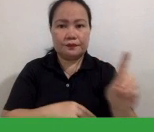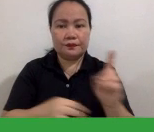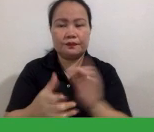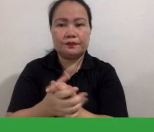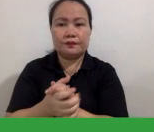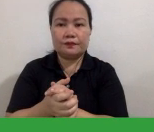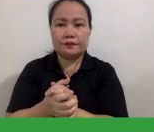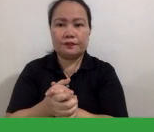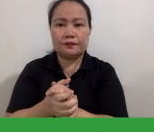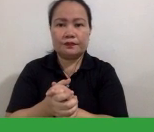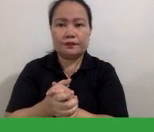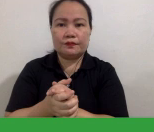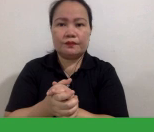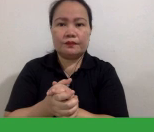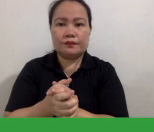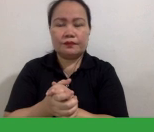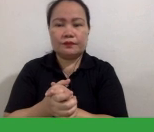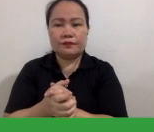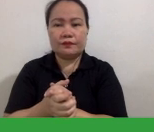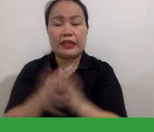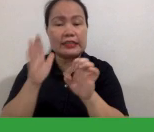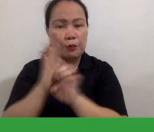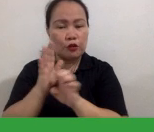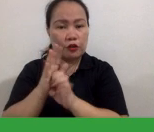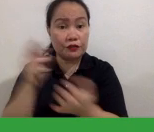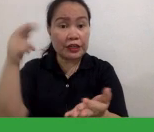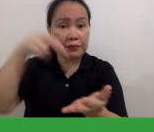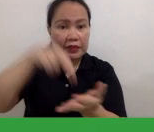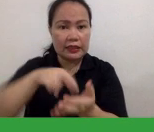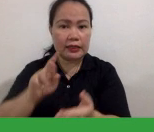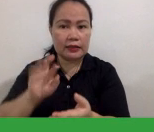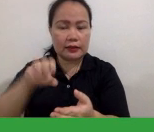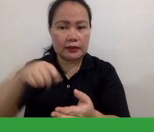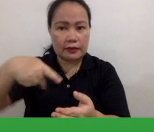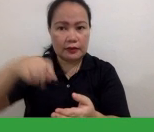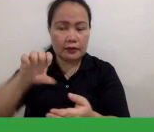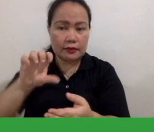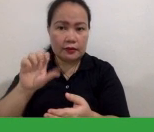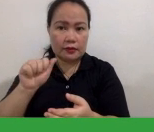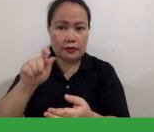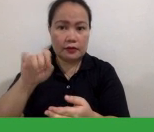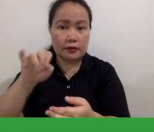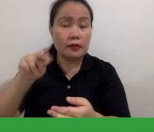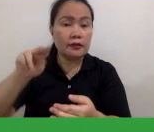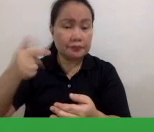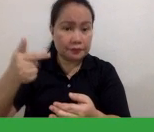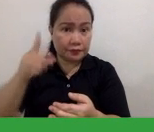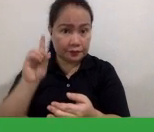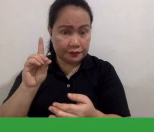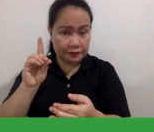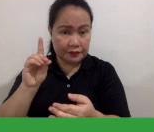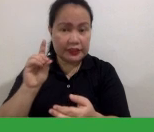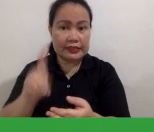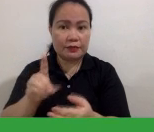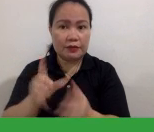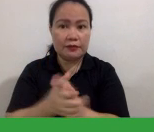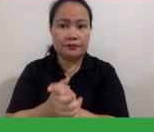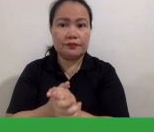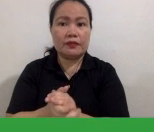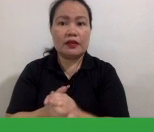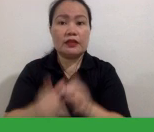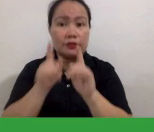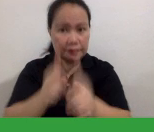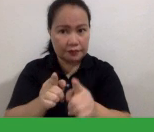ito yung repeating blocks mo. Okay? So, this is an example of repeating decimal. So,